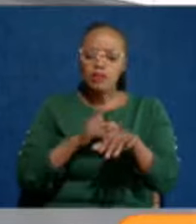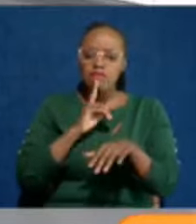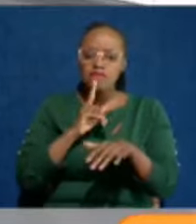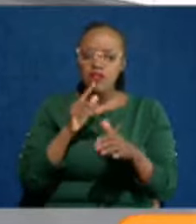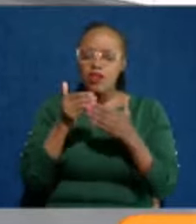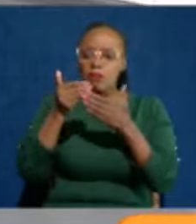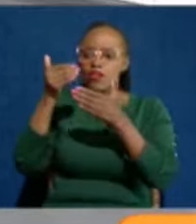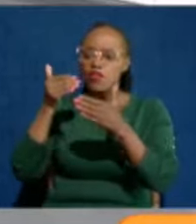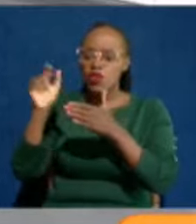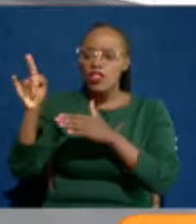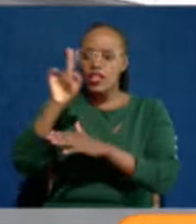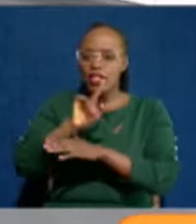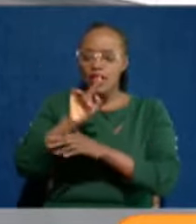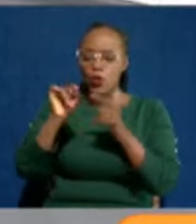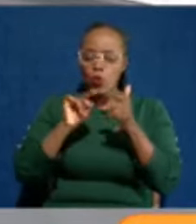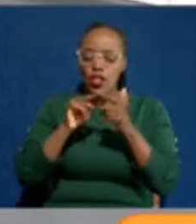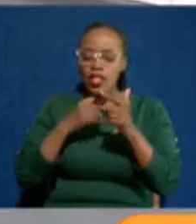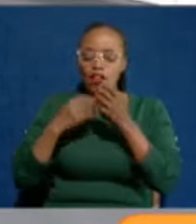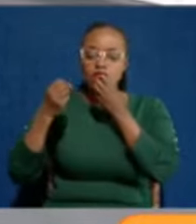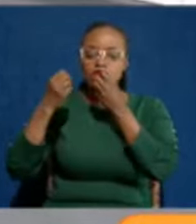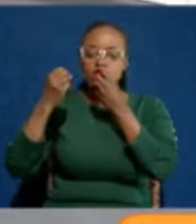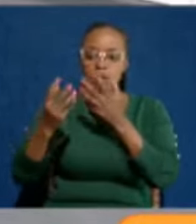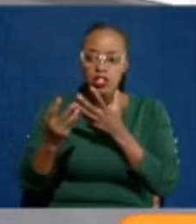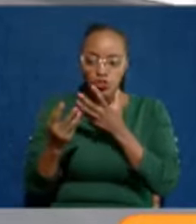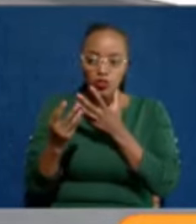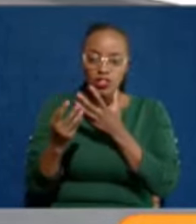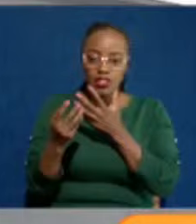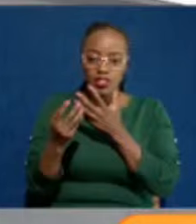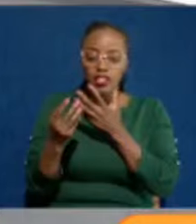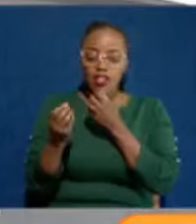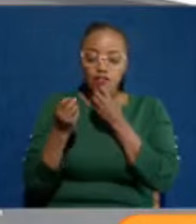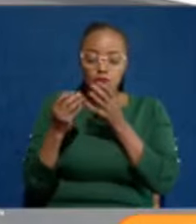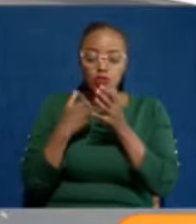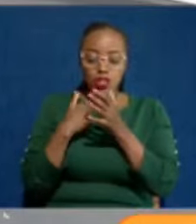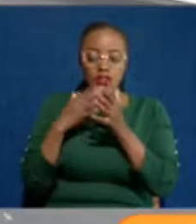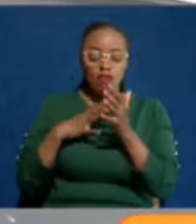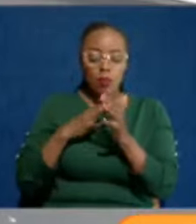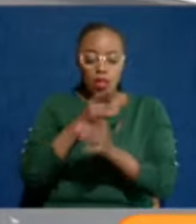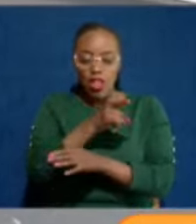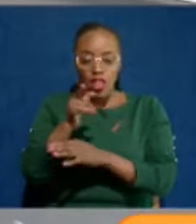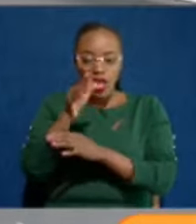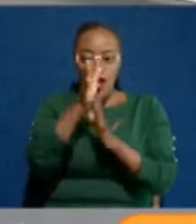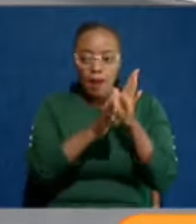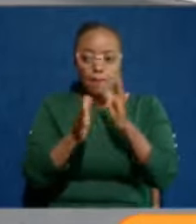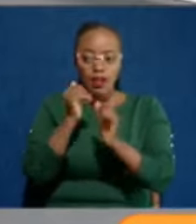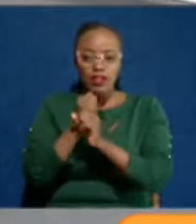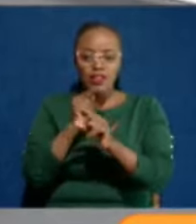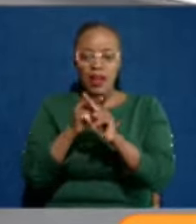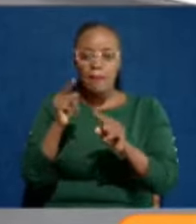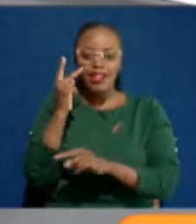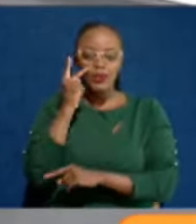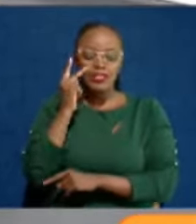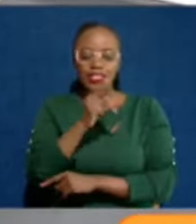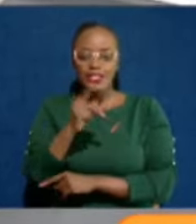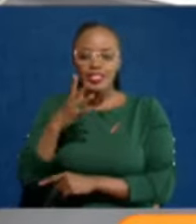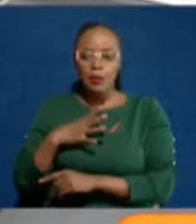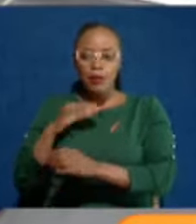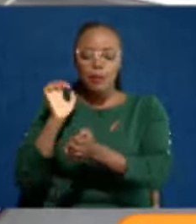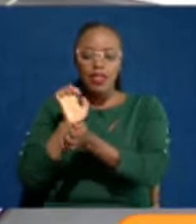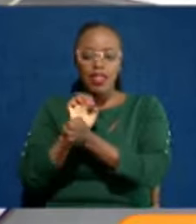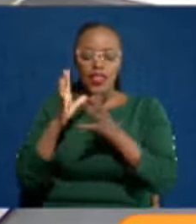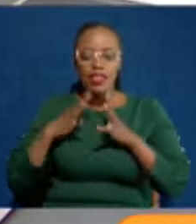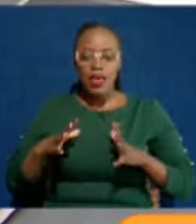to the day that they've got intelligence that, you know, there's infiltration, we hardly ever see them then arrest the